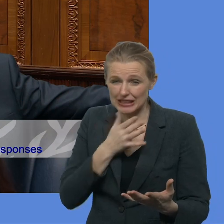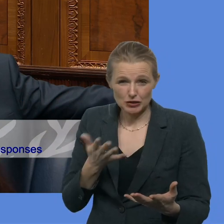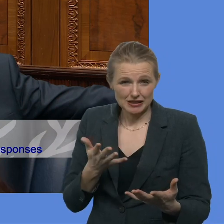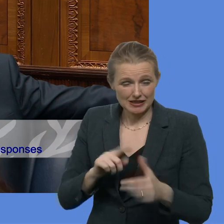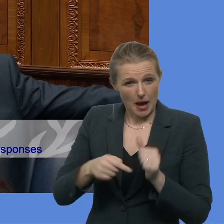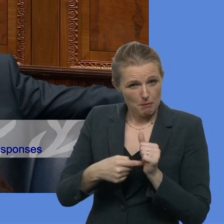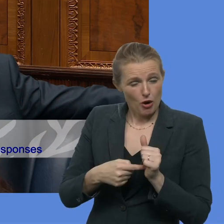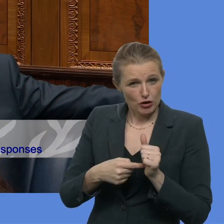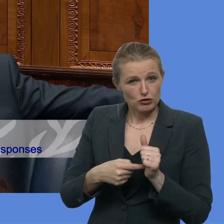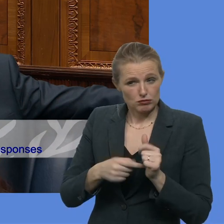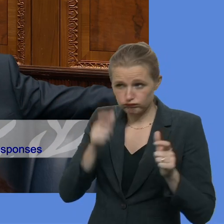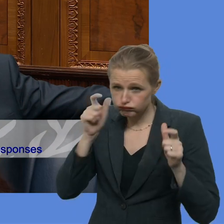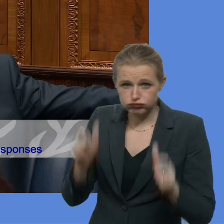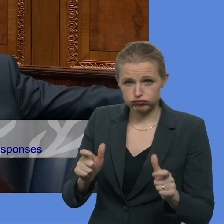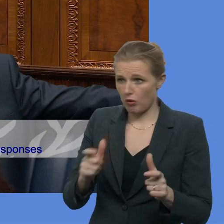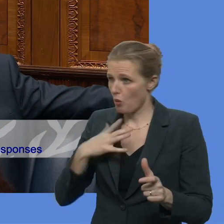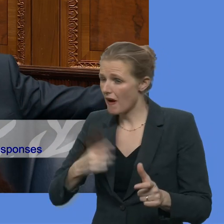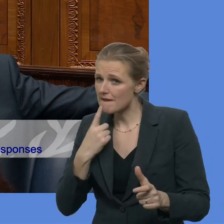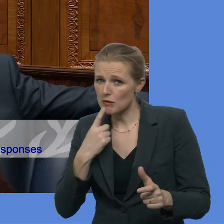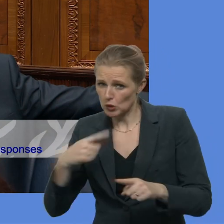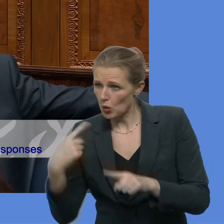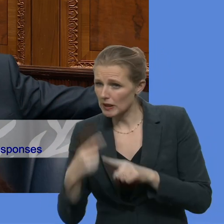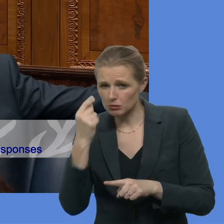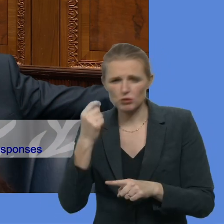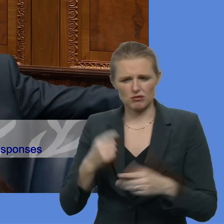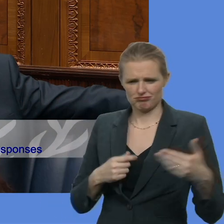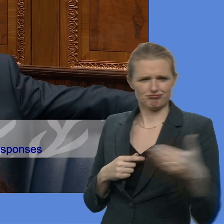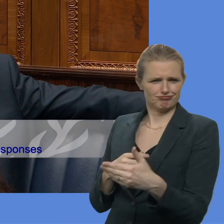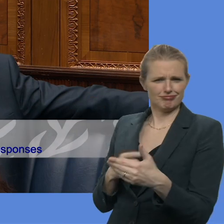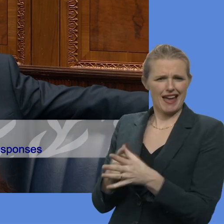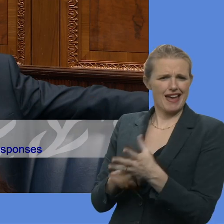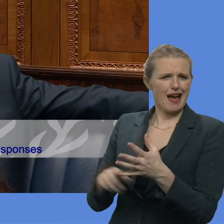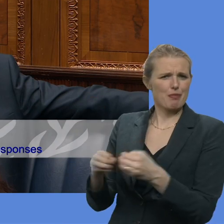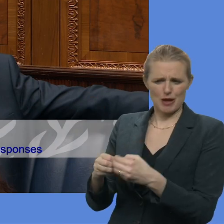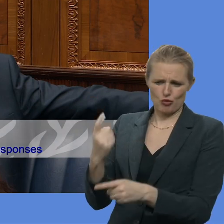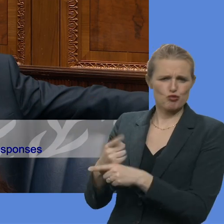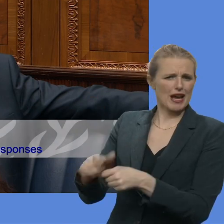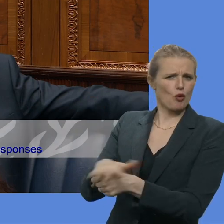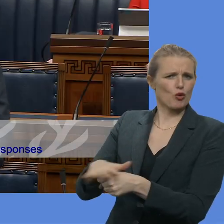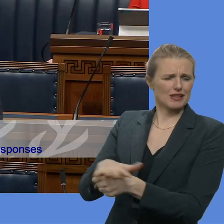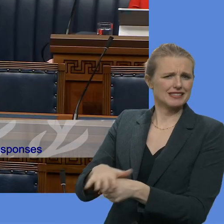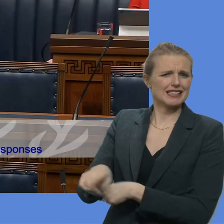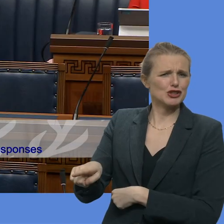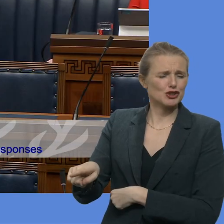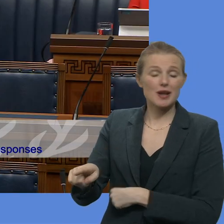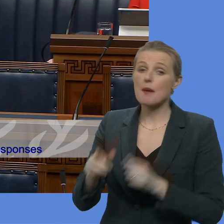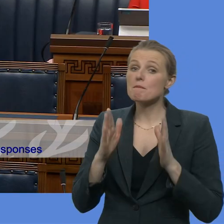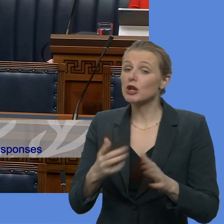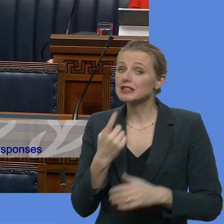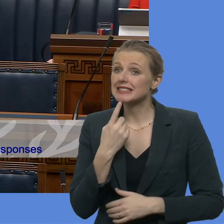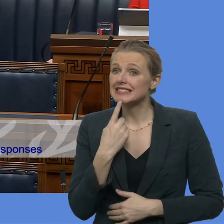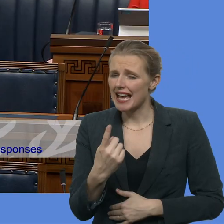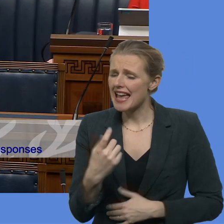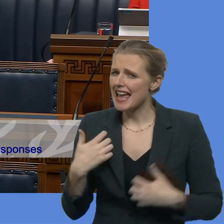about getting that information as quickly as possible, he'll want to go through the previous route. I do have to say, though, I find